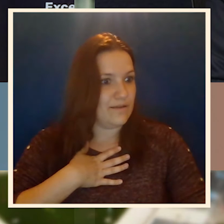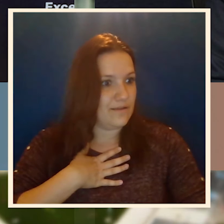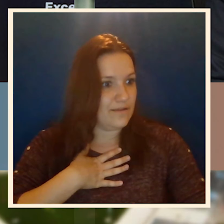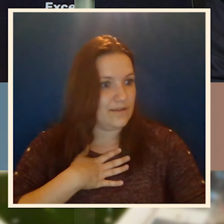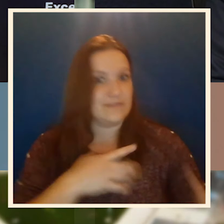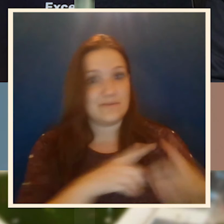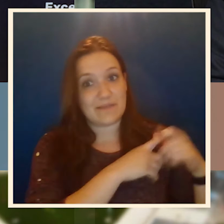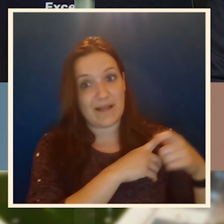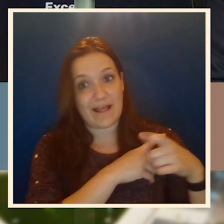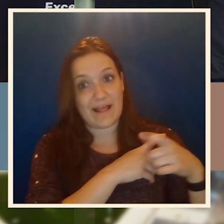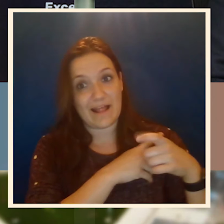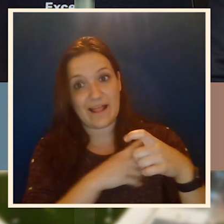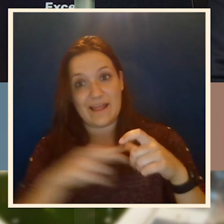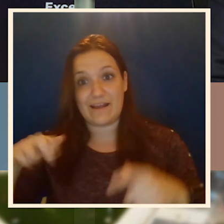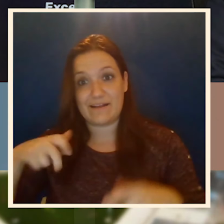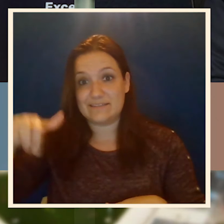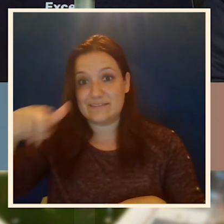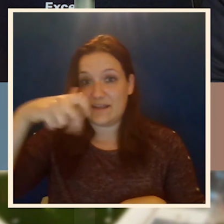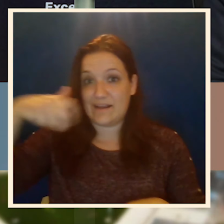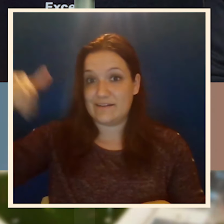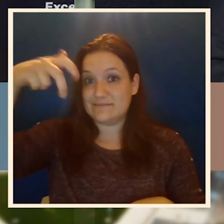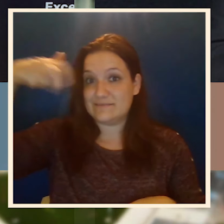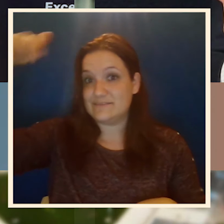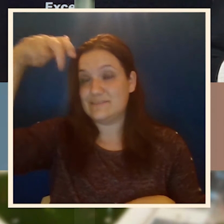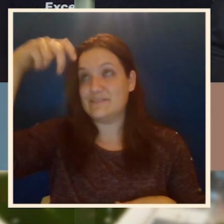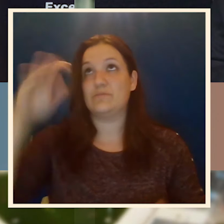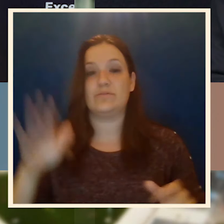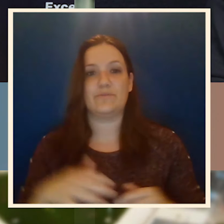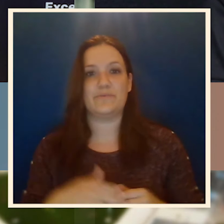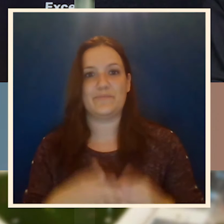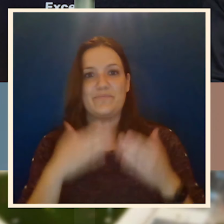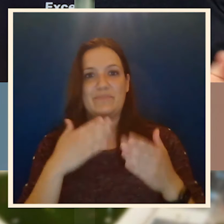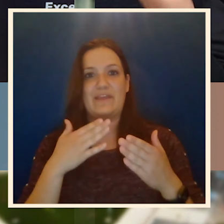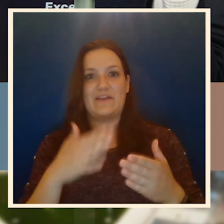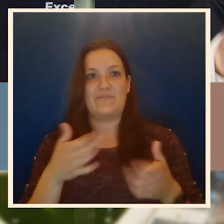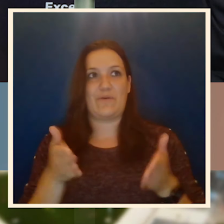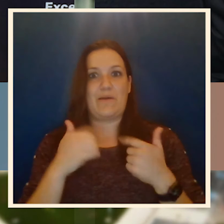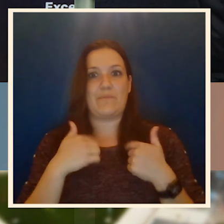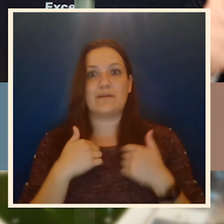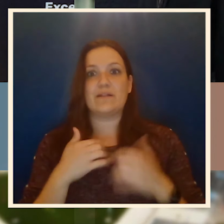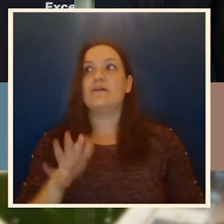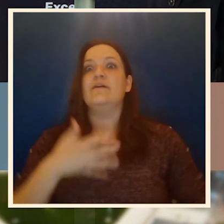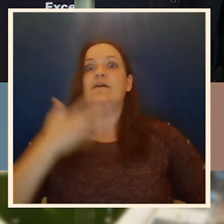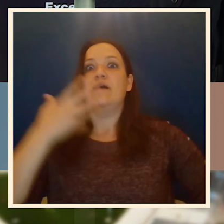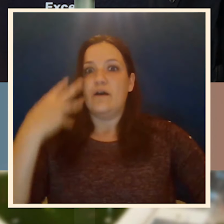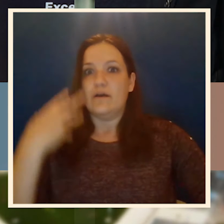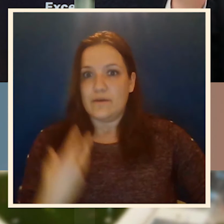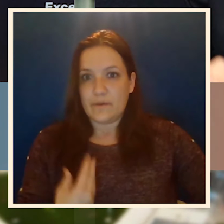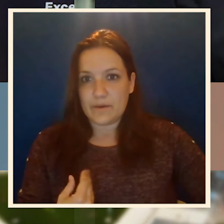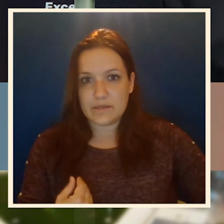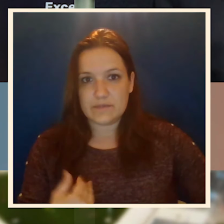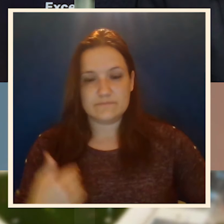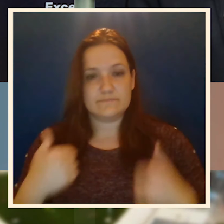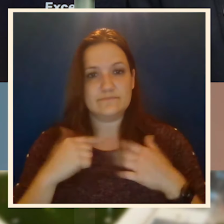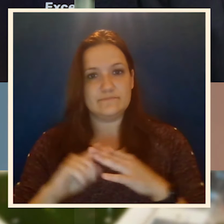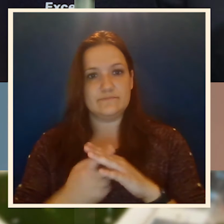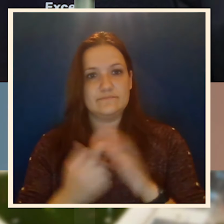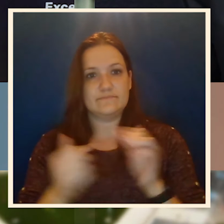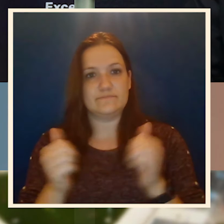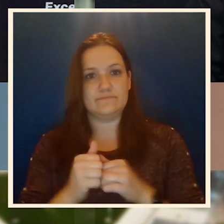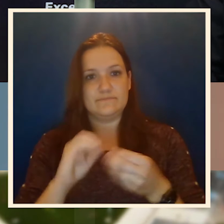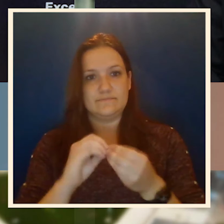yeah. cut it so far. But so if I'm a little winded, because I was running across the campus and up the stairwell. And so thanks for